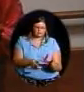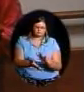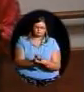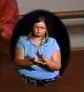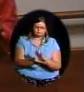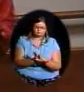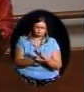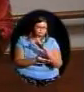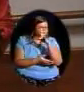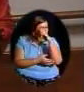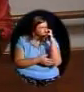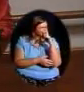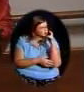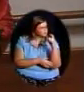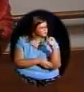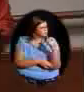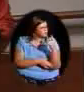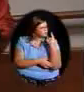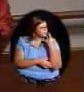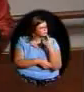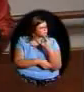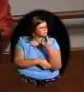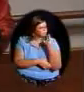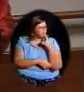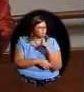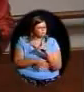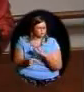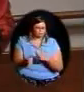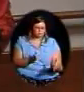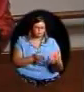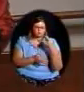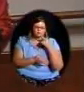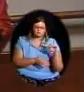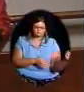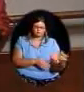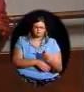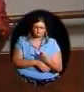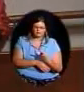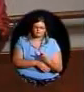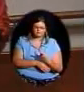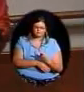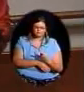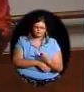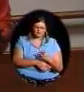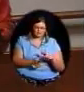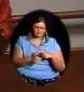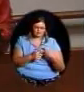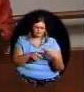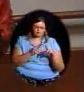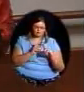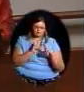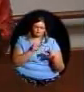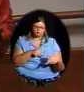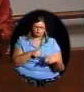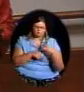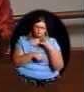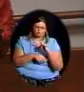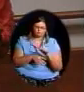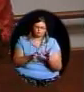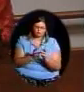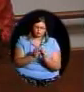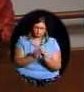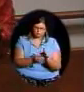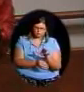completed in preparation for our students and staff returning. There will be a report on the Communities That Care